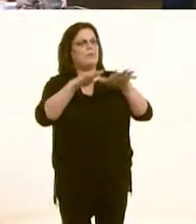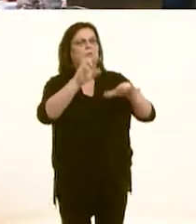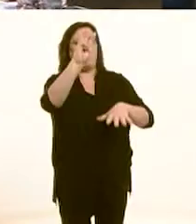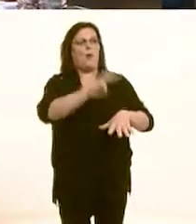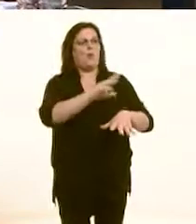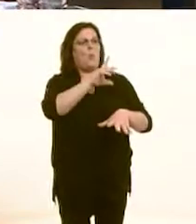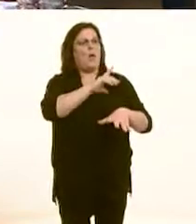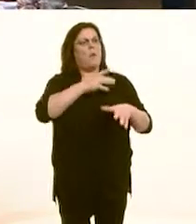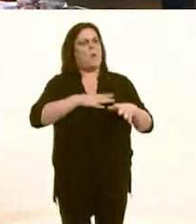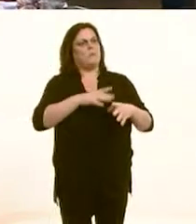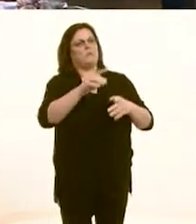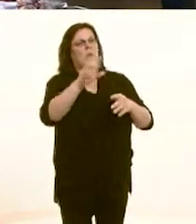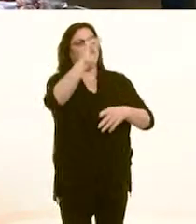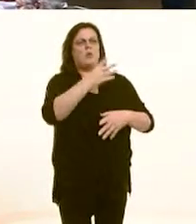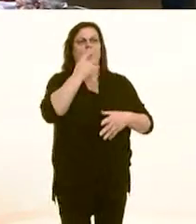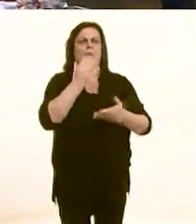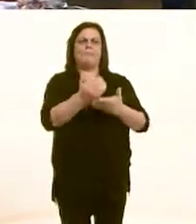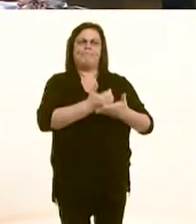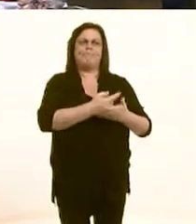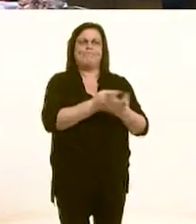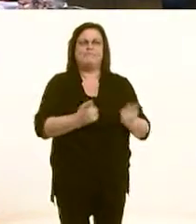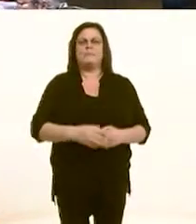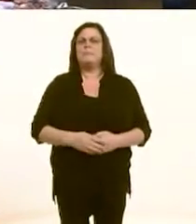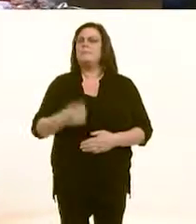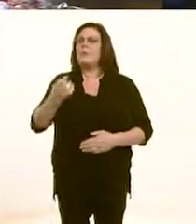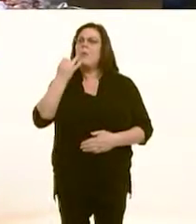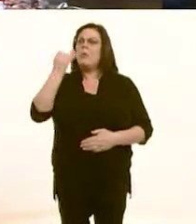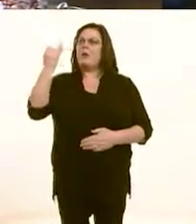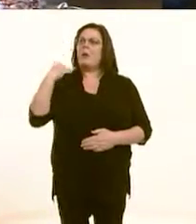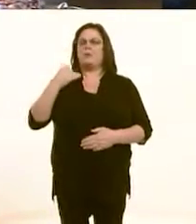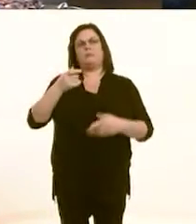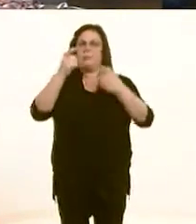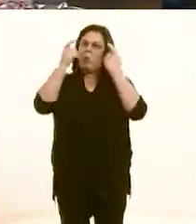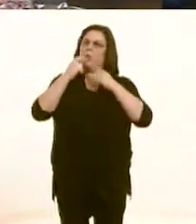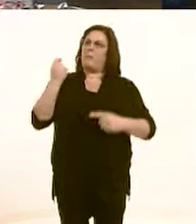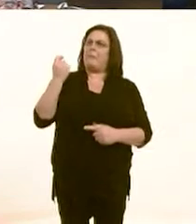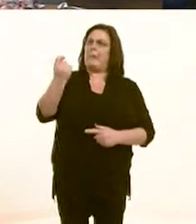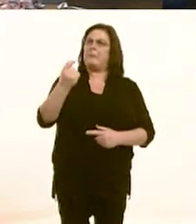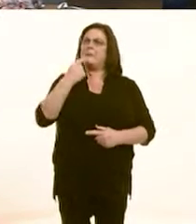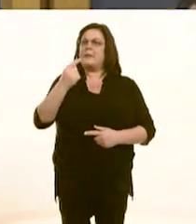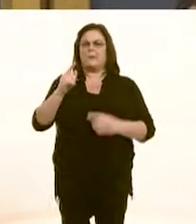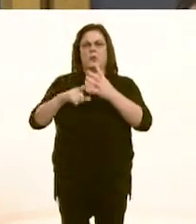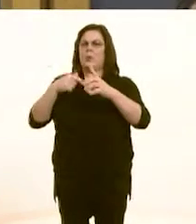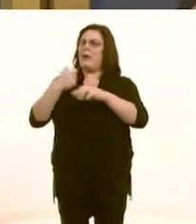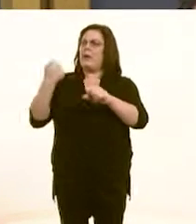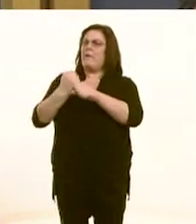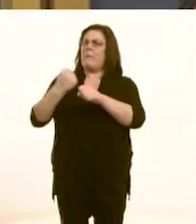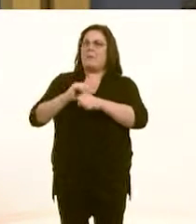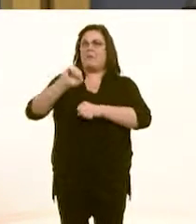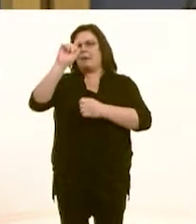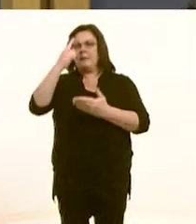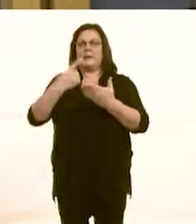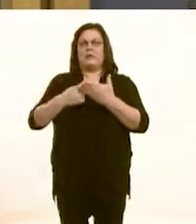them. Last week, the Court of Appeal ruled that the UK Government's bedroom tax amounted to unlawful